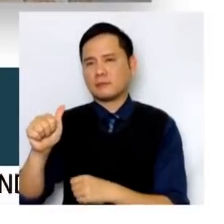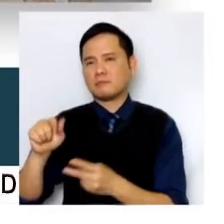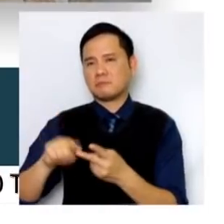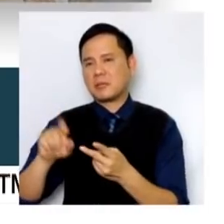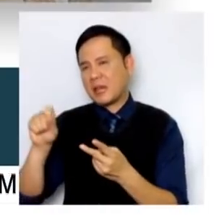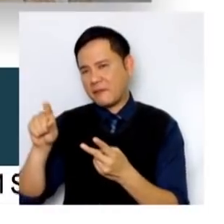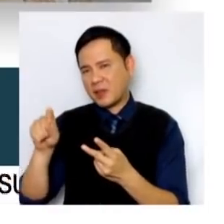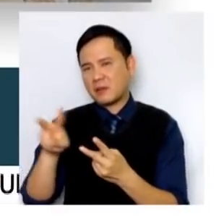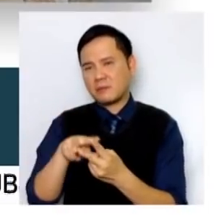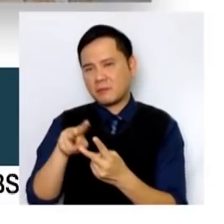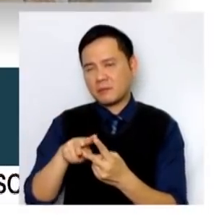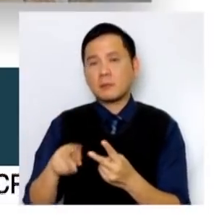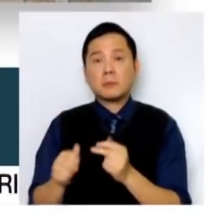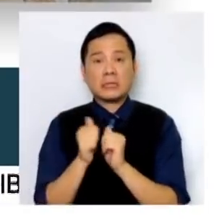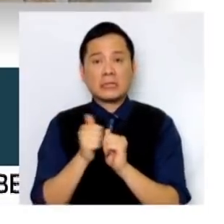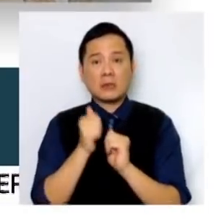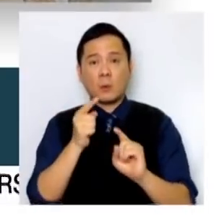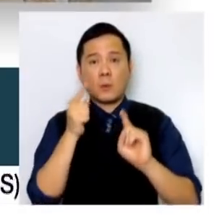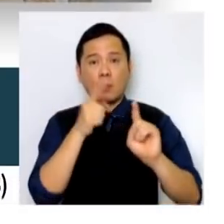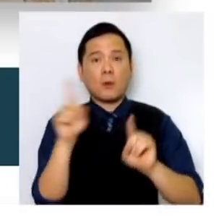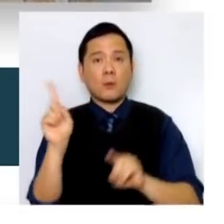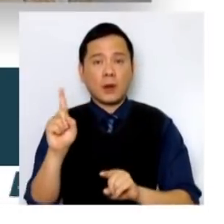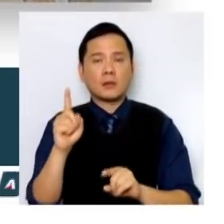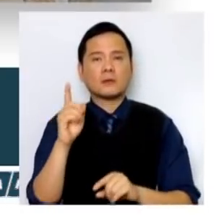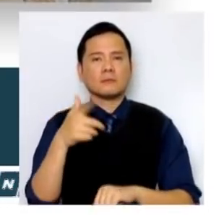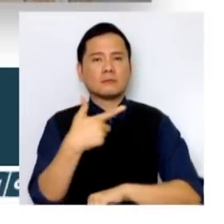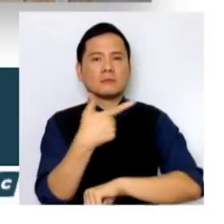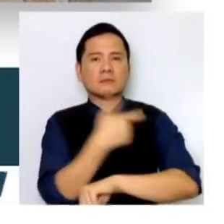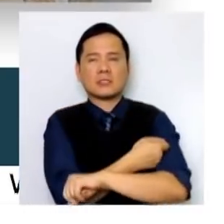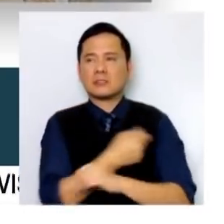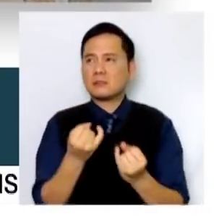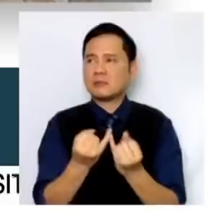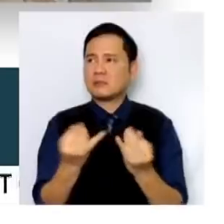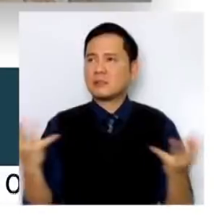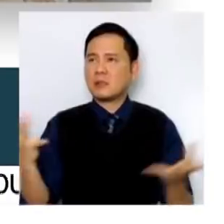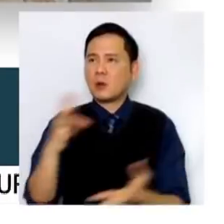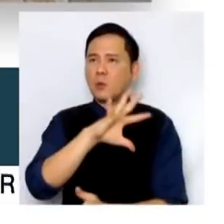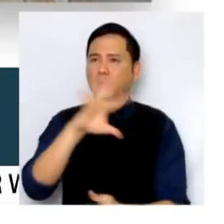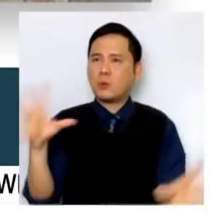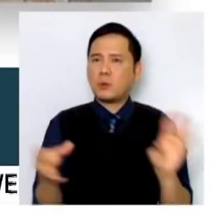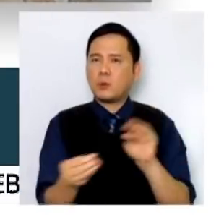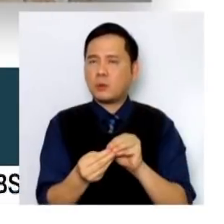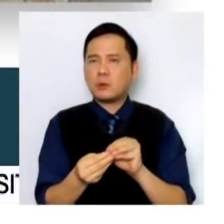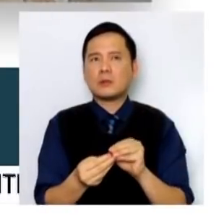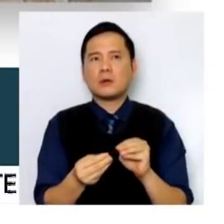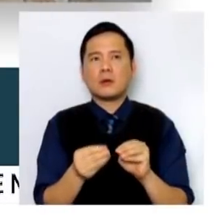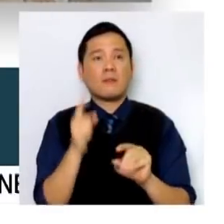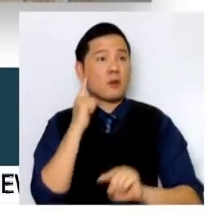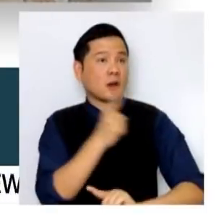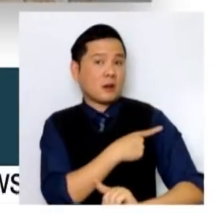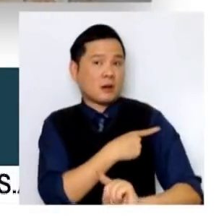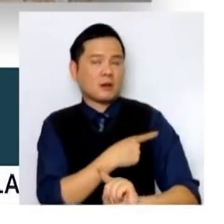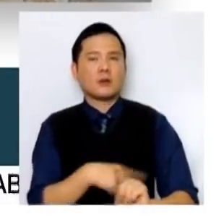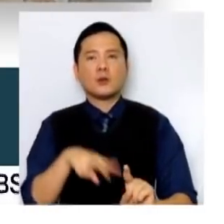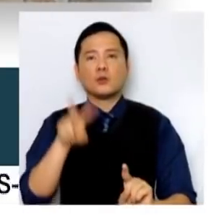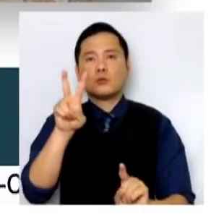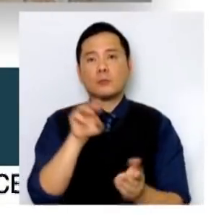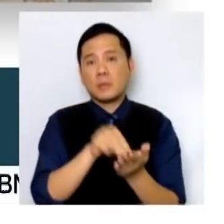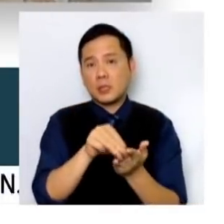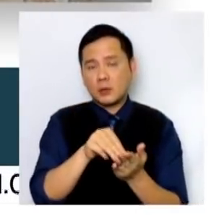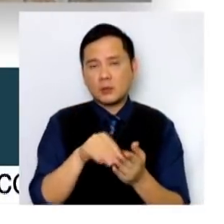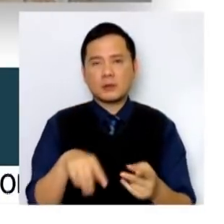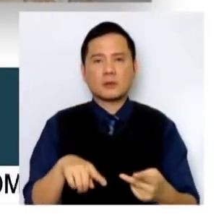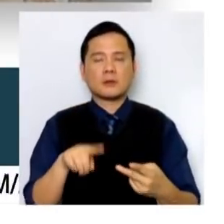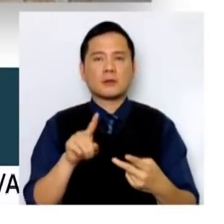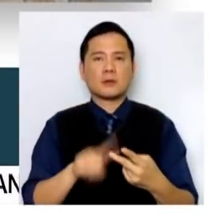saan ang target natin dito ay makapagbakuna tayo ng sa primary ay 2 million at ang booster shot ay